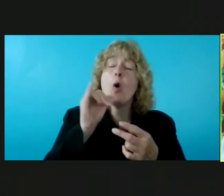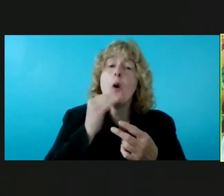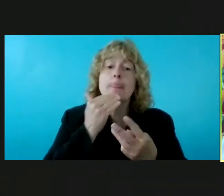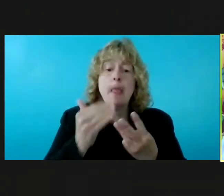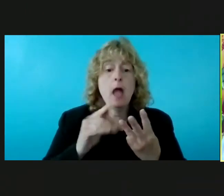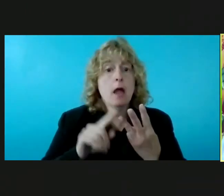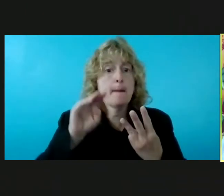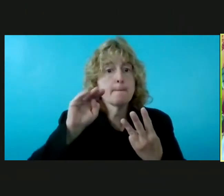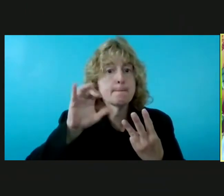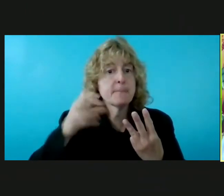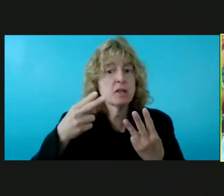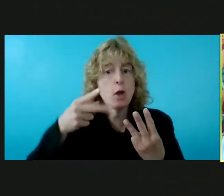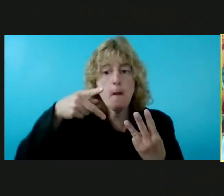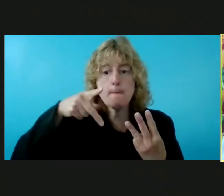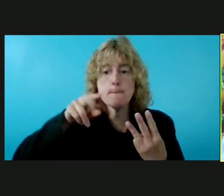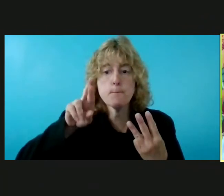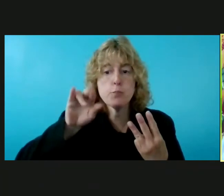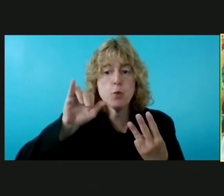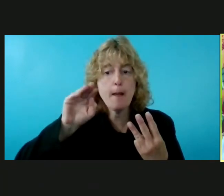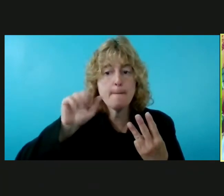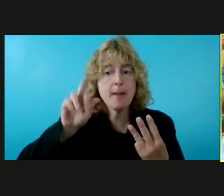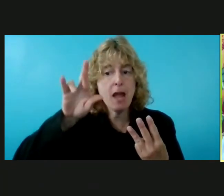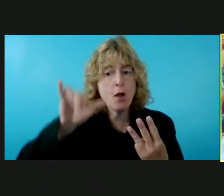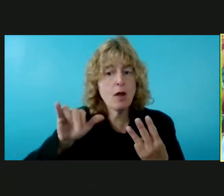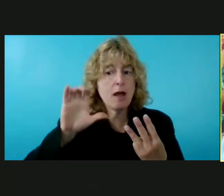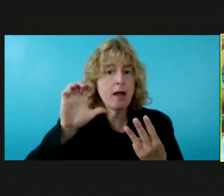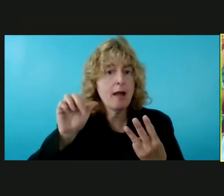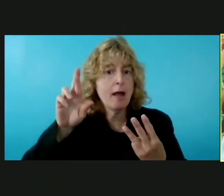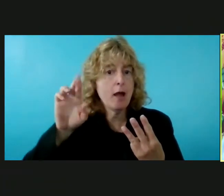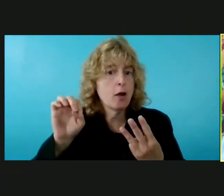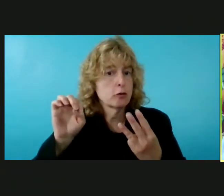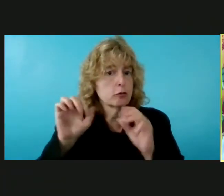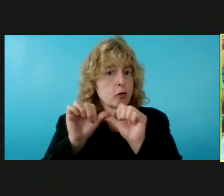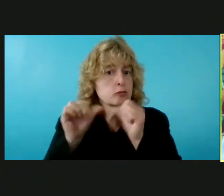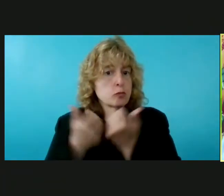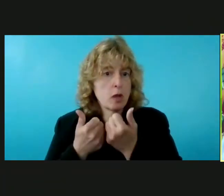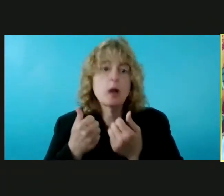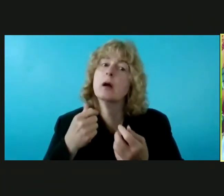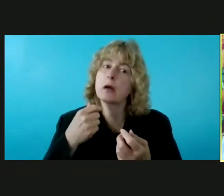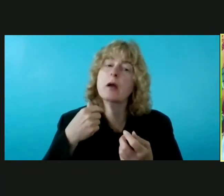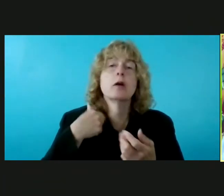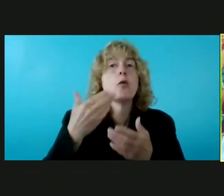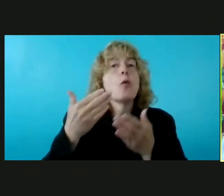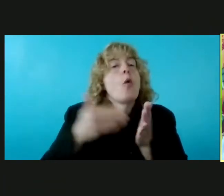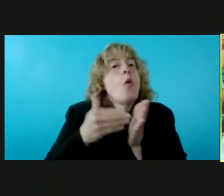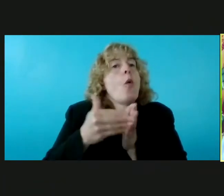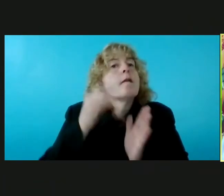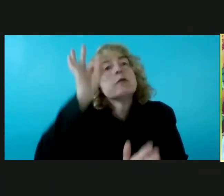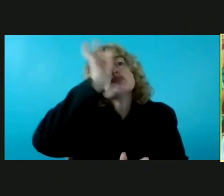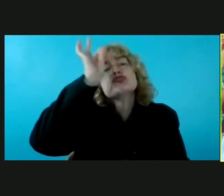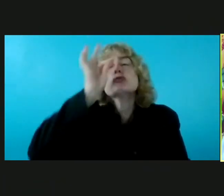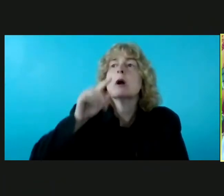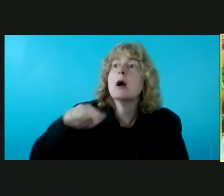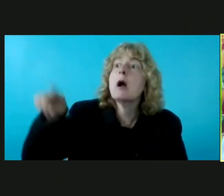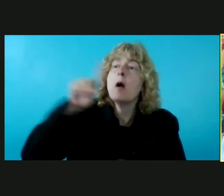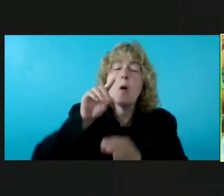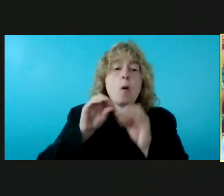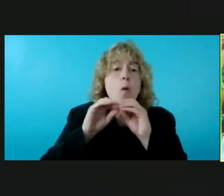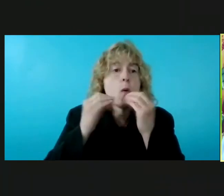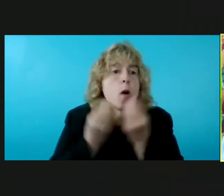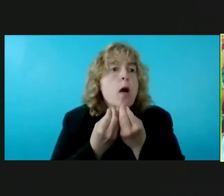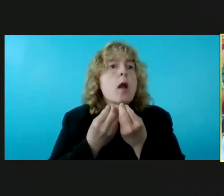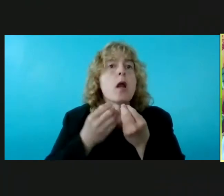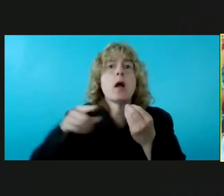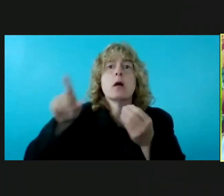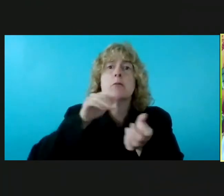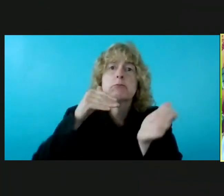because so often we don't know that there are organizations out there working so hard to make sure that community-based health providers, as